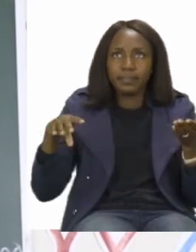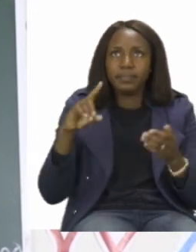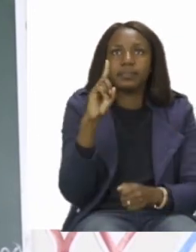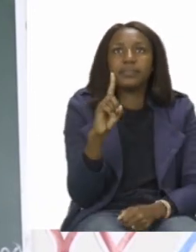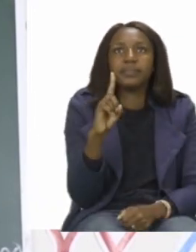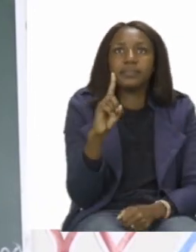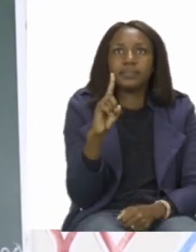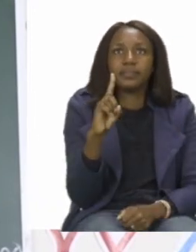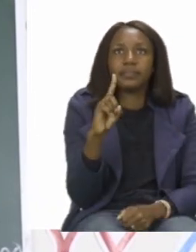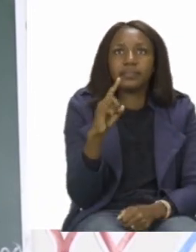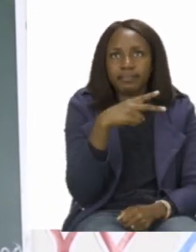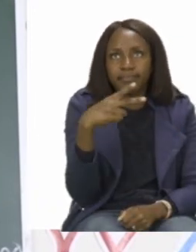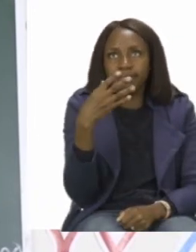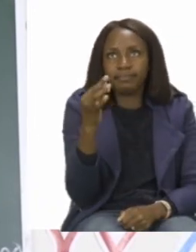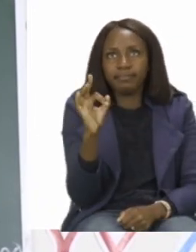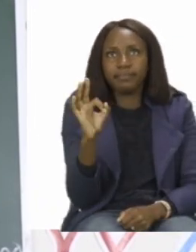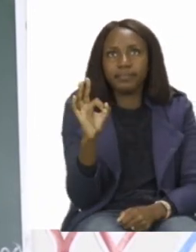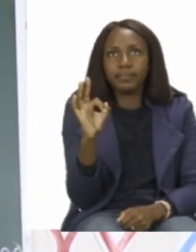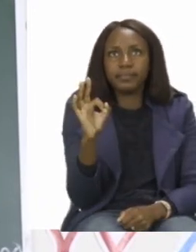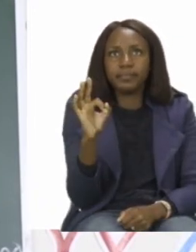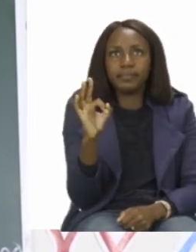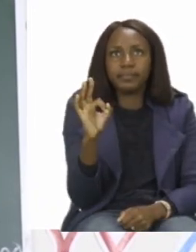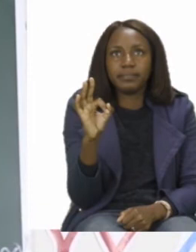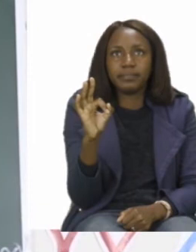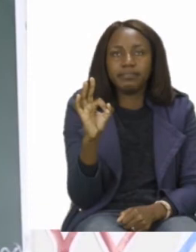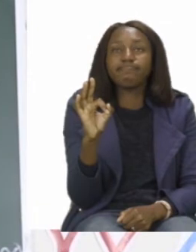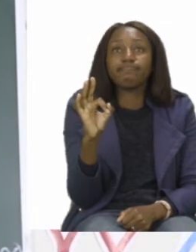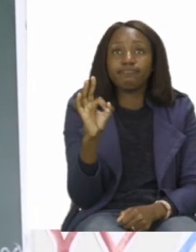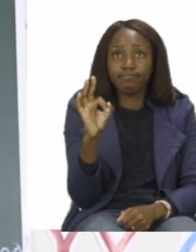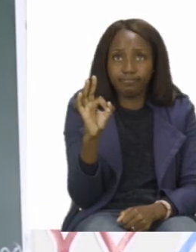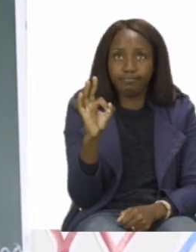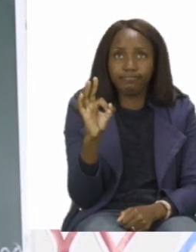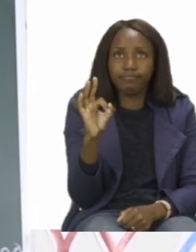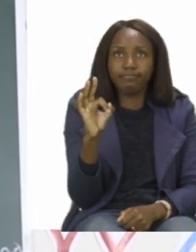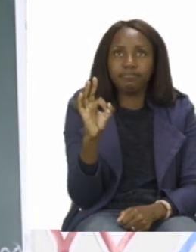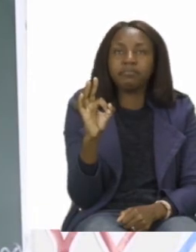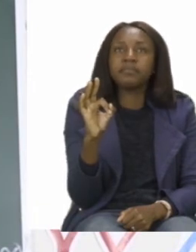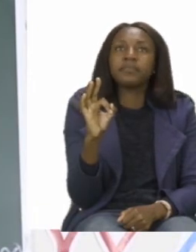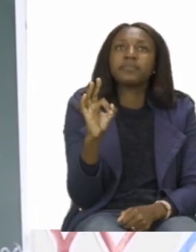1 equals to 9. Do you agree with me?